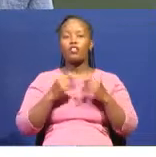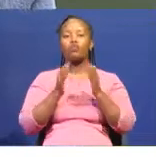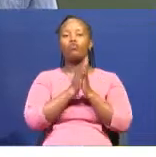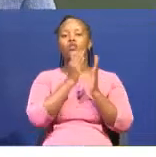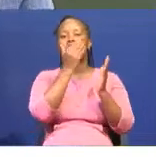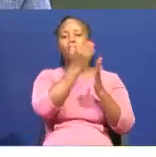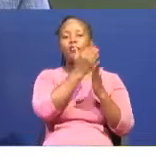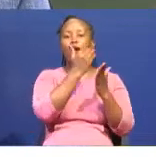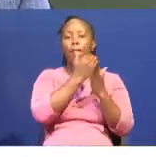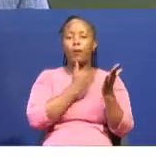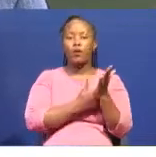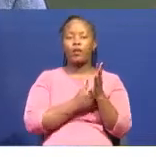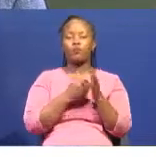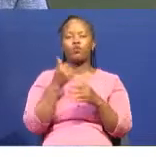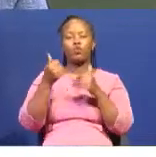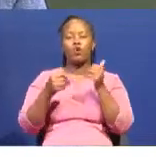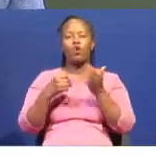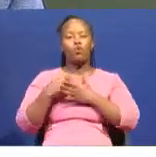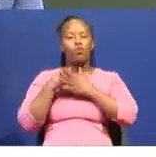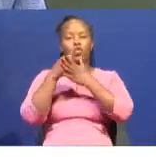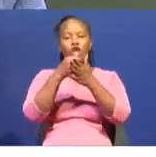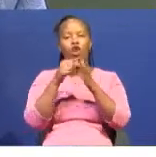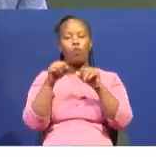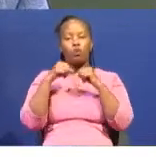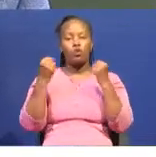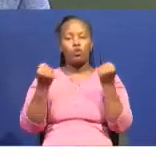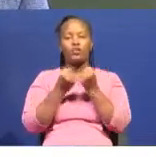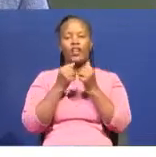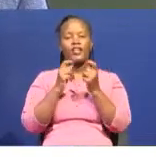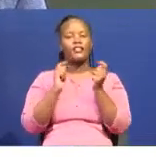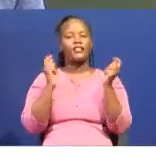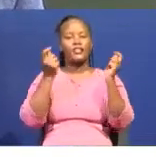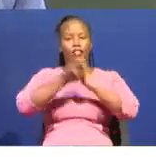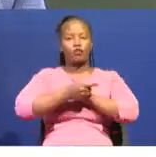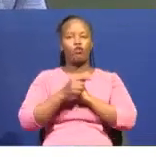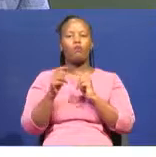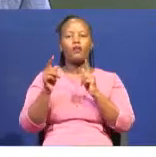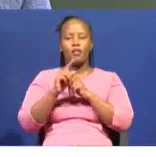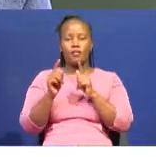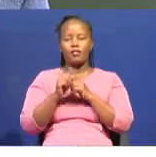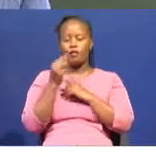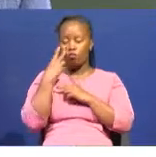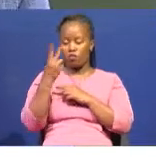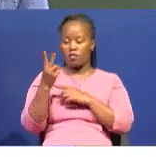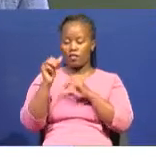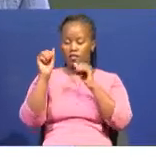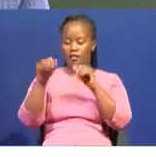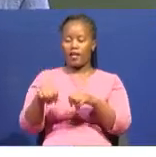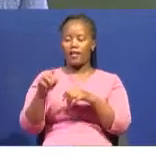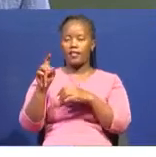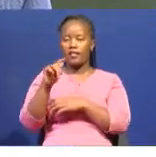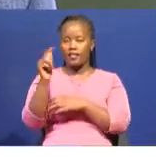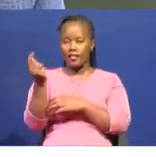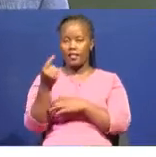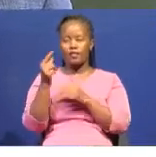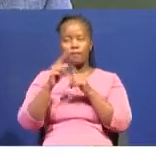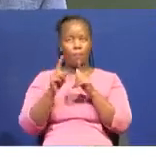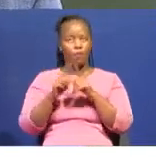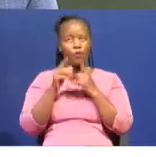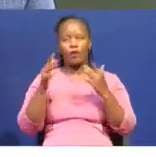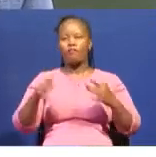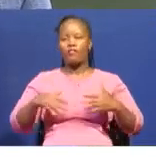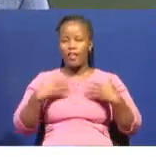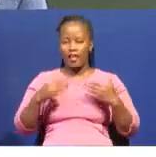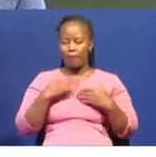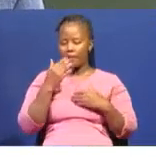program, which helped transform our society, can similarly be witnessed in Kenya. And I'm very confident, having